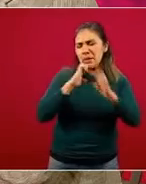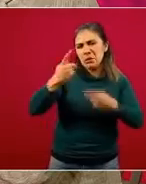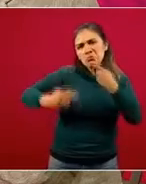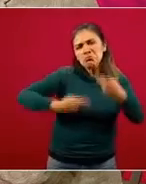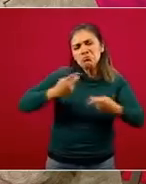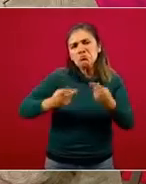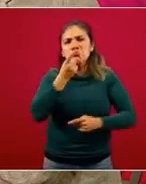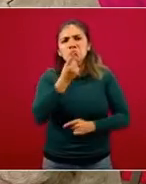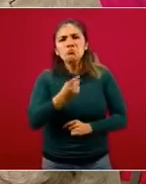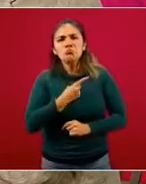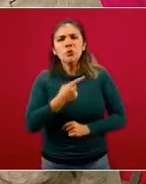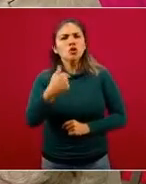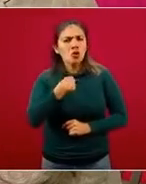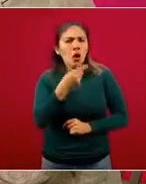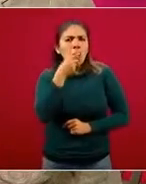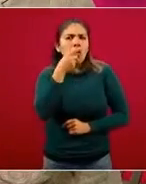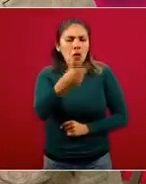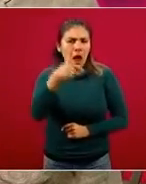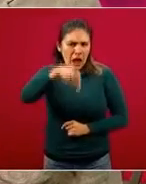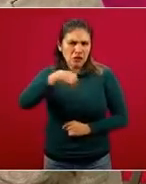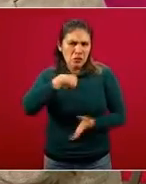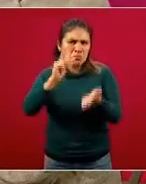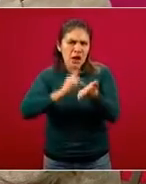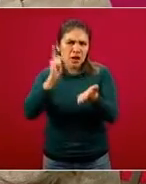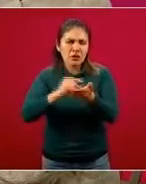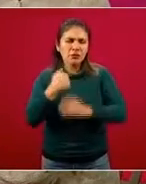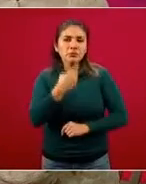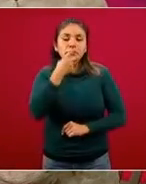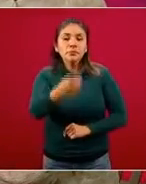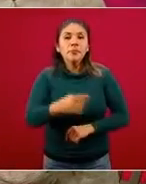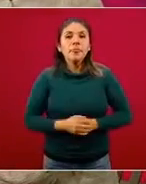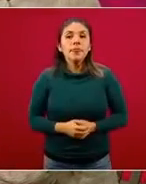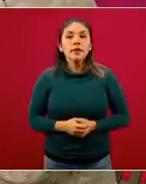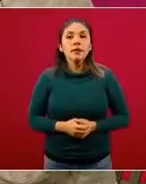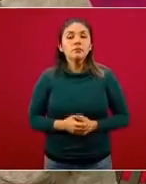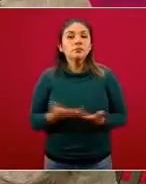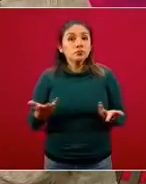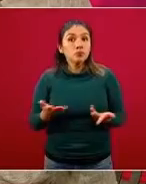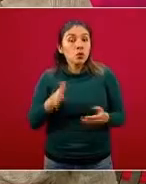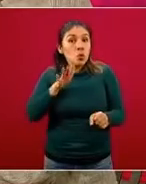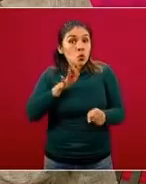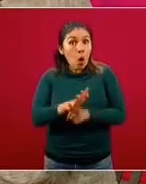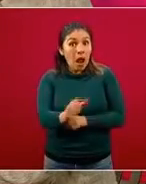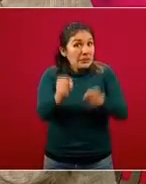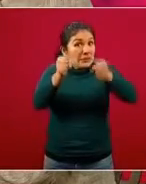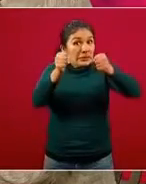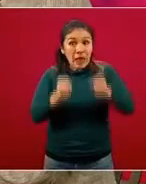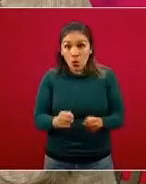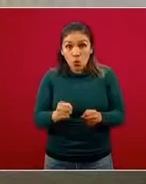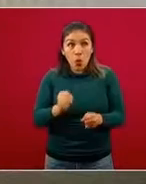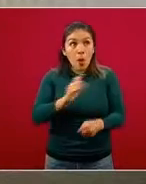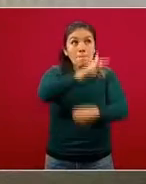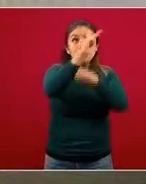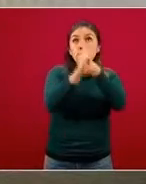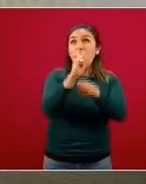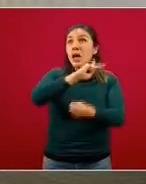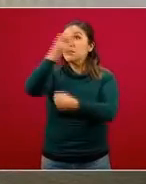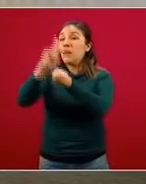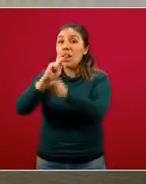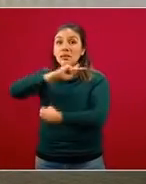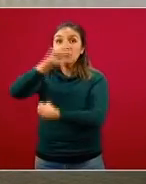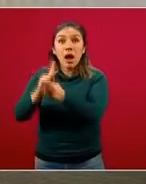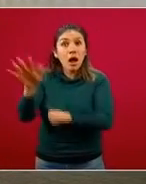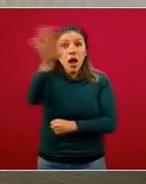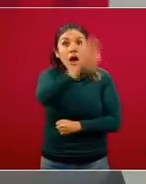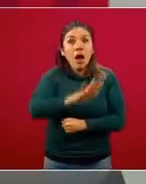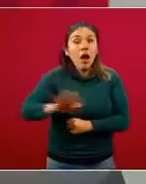the mencioné disease algo is que going to aquí he mencionado behave. varias veces. We've mentioned No hay numerous ninguna times garantía here de that que there los is países no no puedan tener